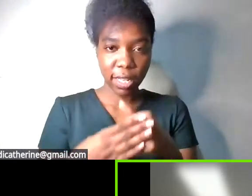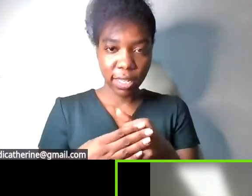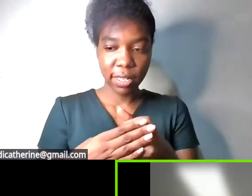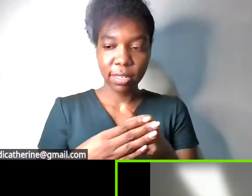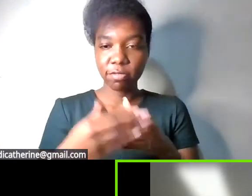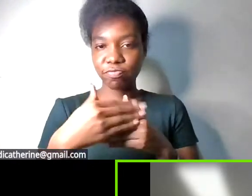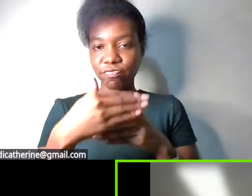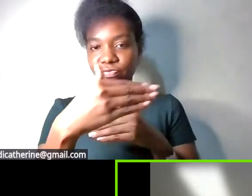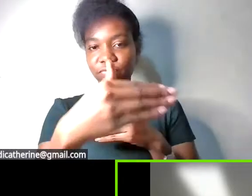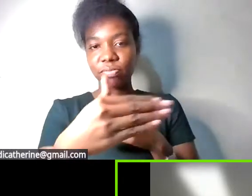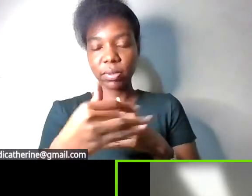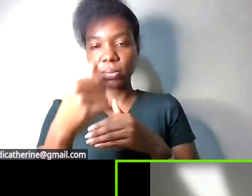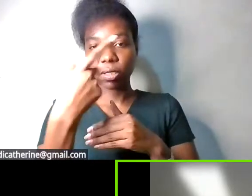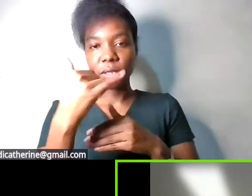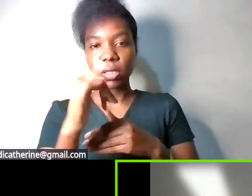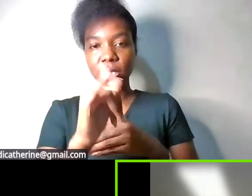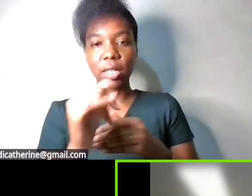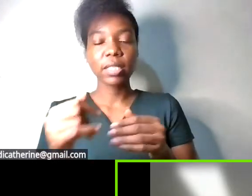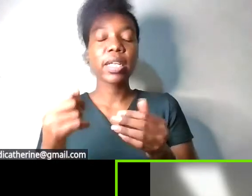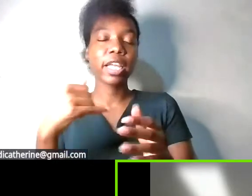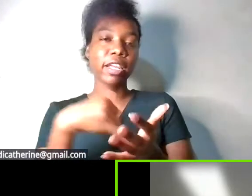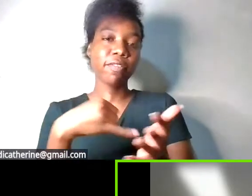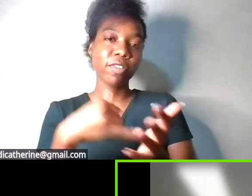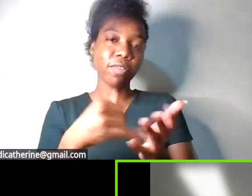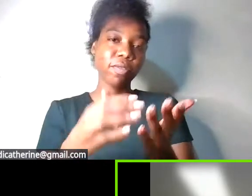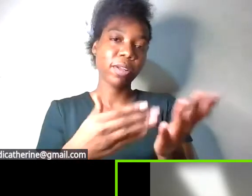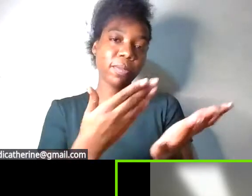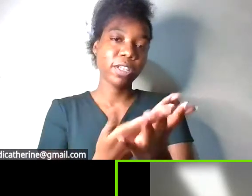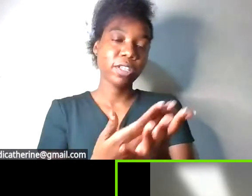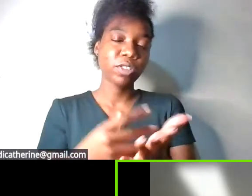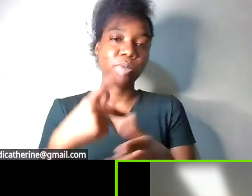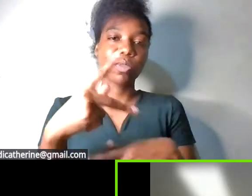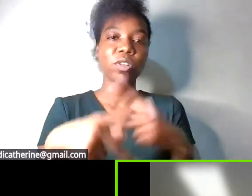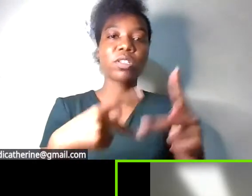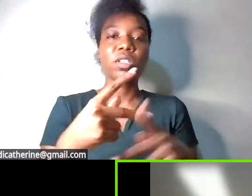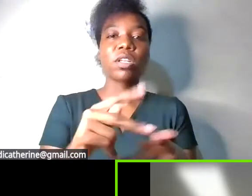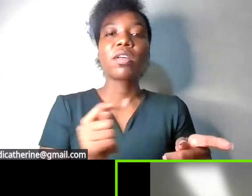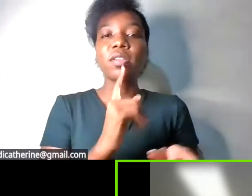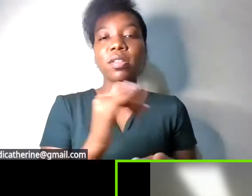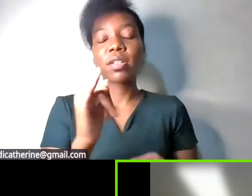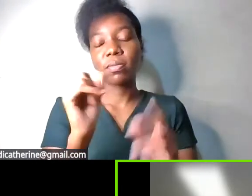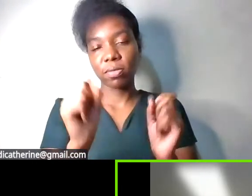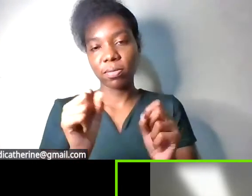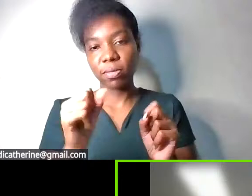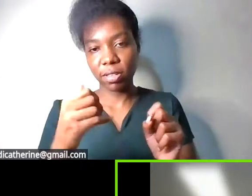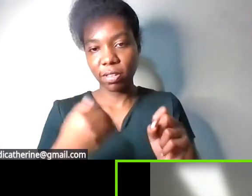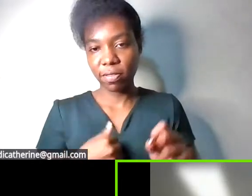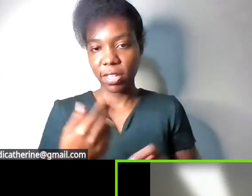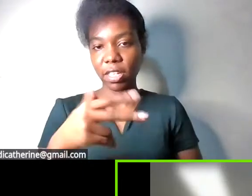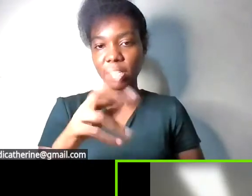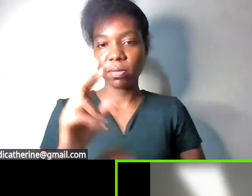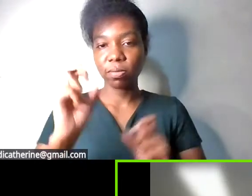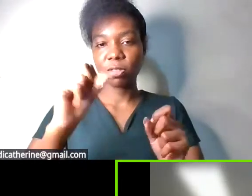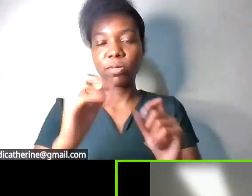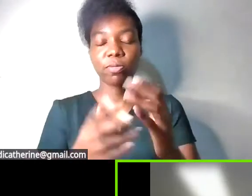because that is part of the application process. And I did want to thank our partners from Precision HR to be able to provide